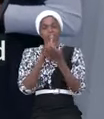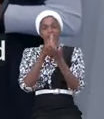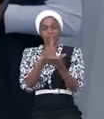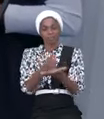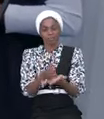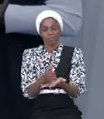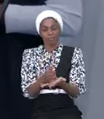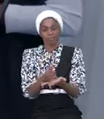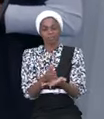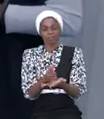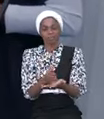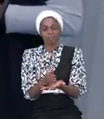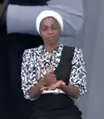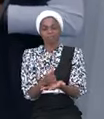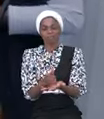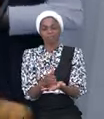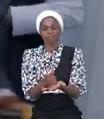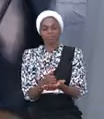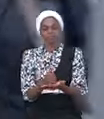glory to Jesus.